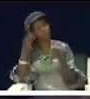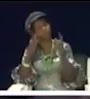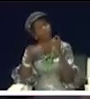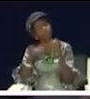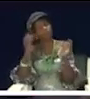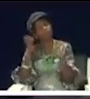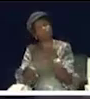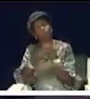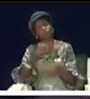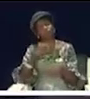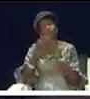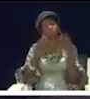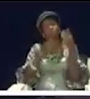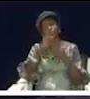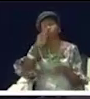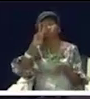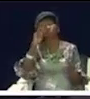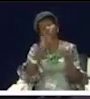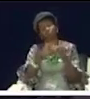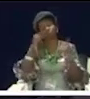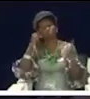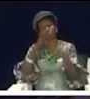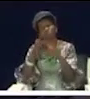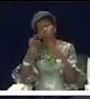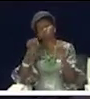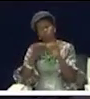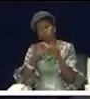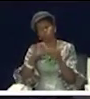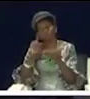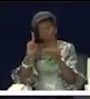maybe 2 more points. 1,